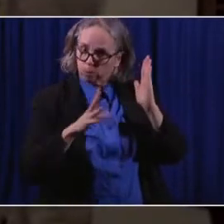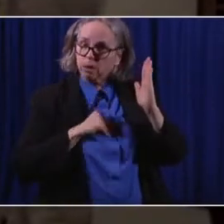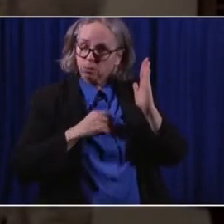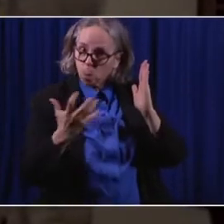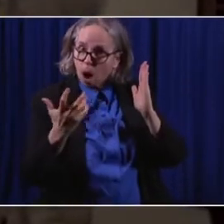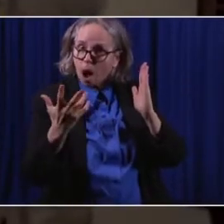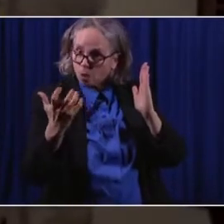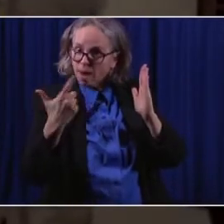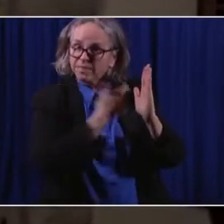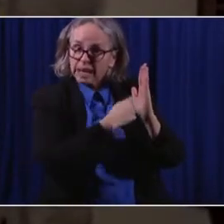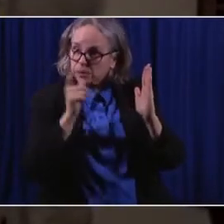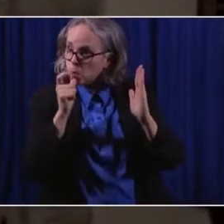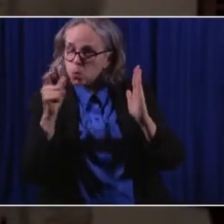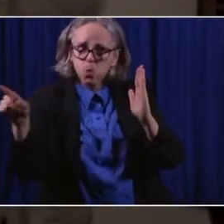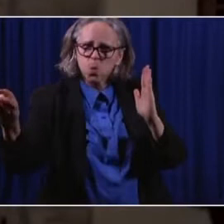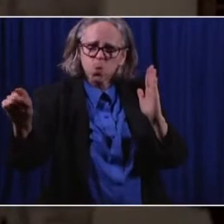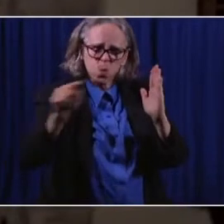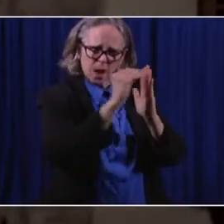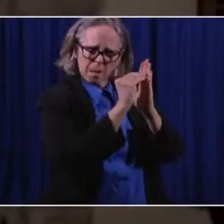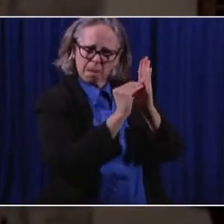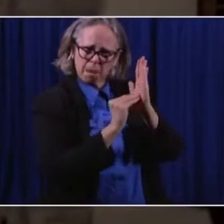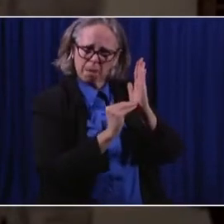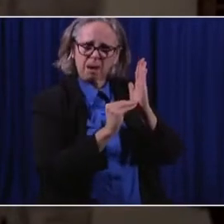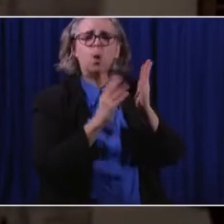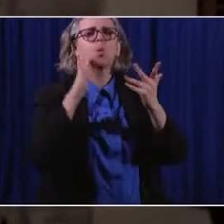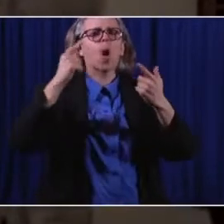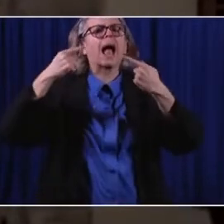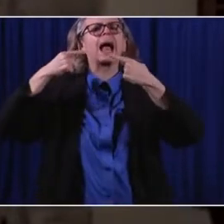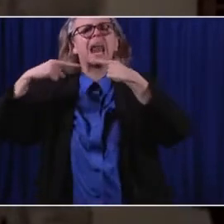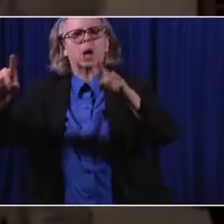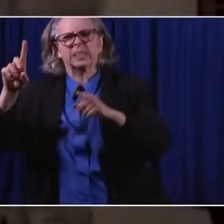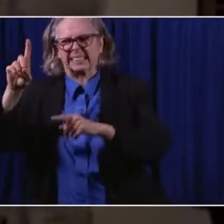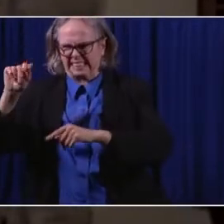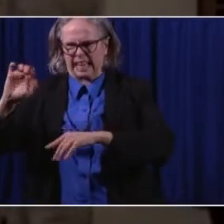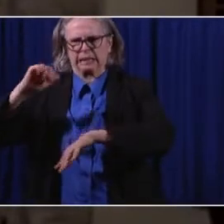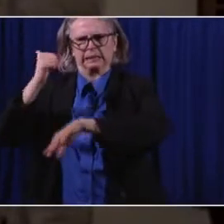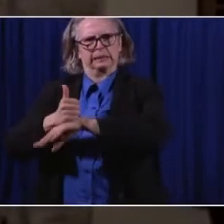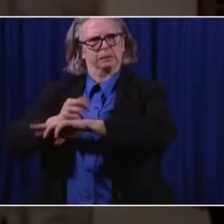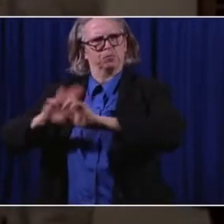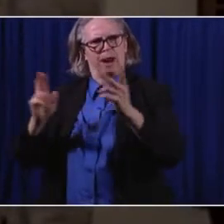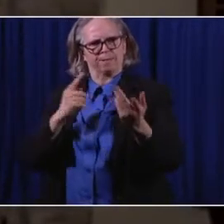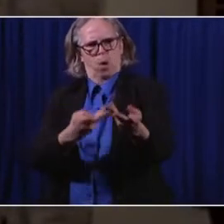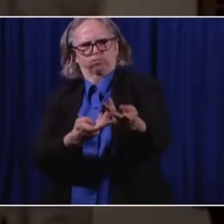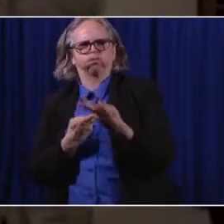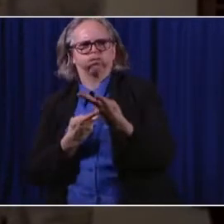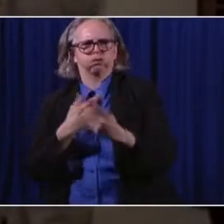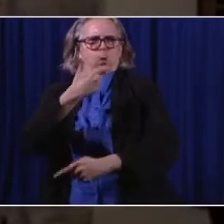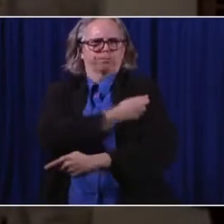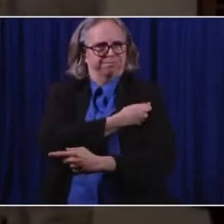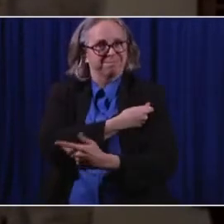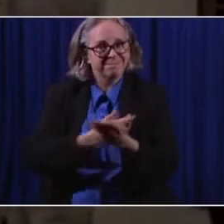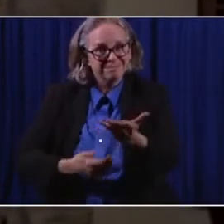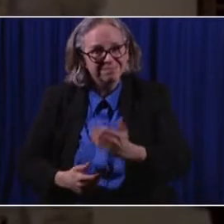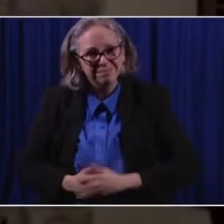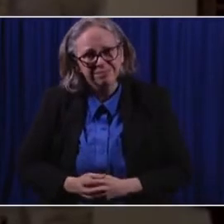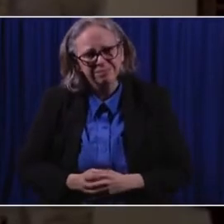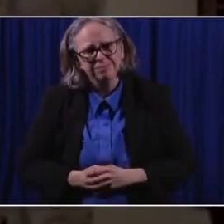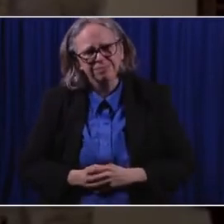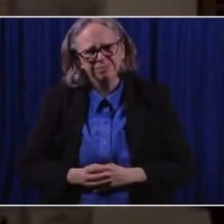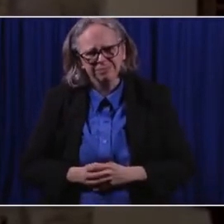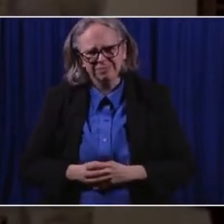able to be vaccinated so we can get the opportunity for parents and the opportunity for schools to put kids back in school.